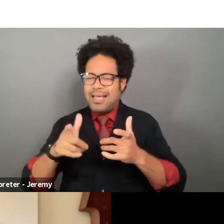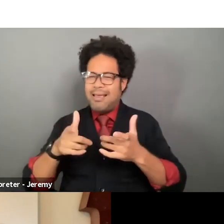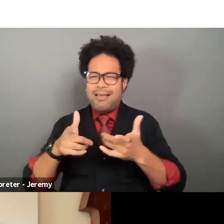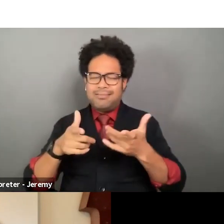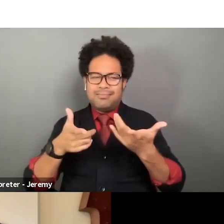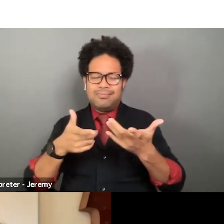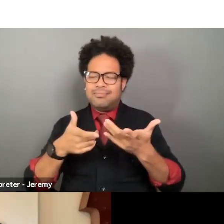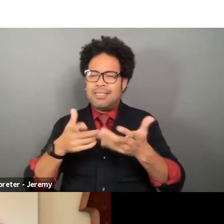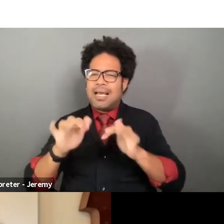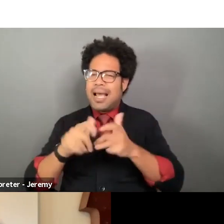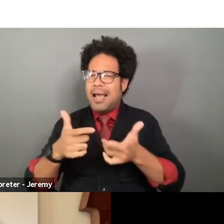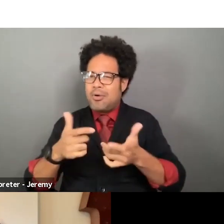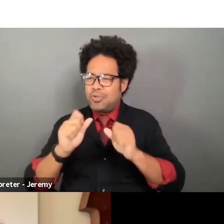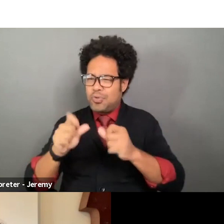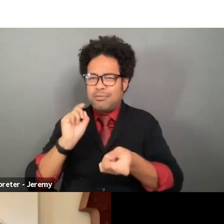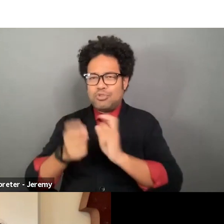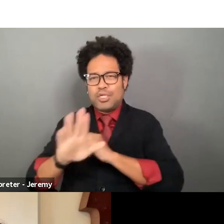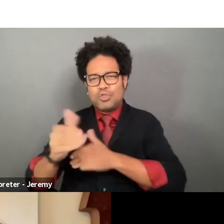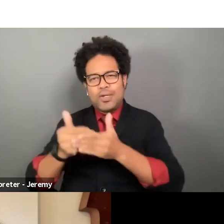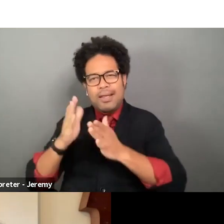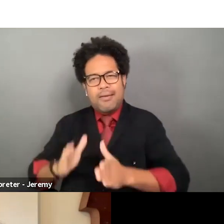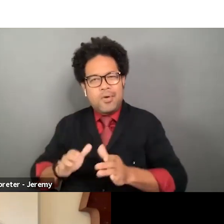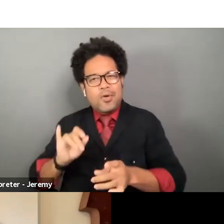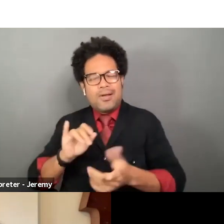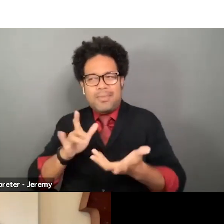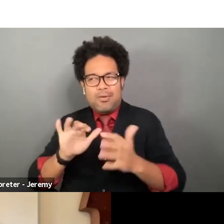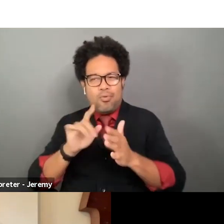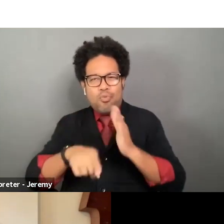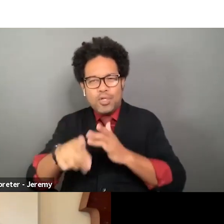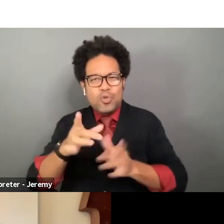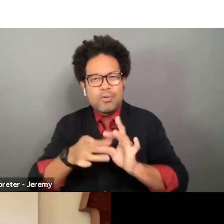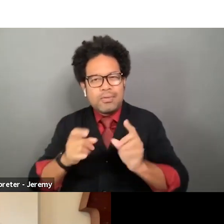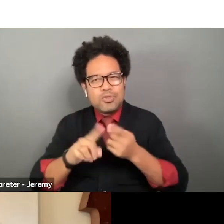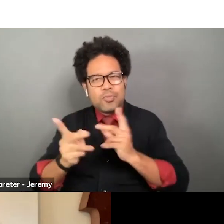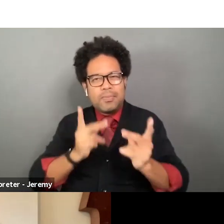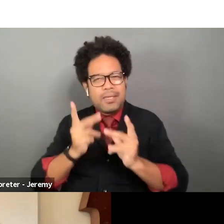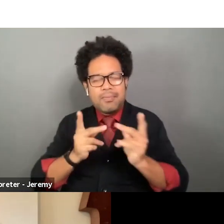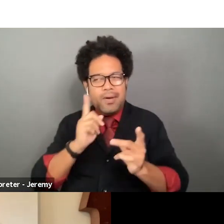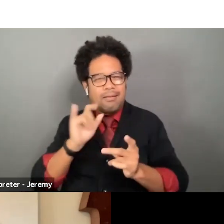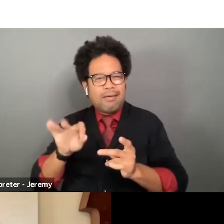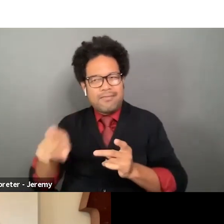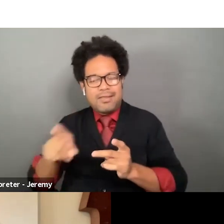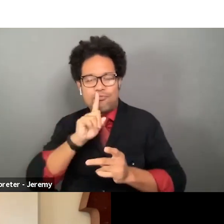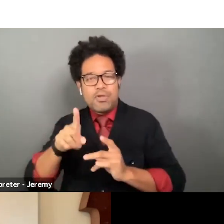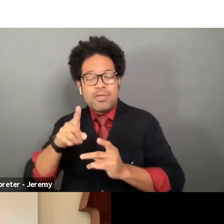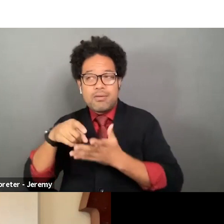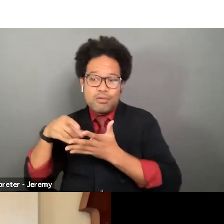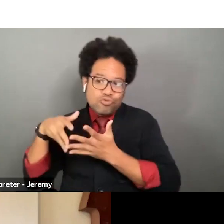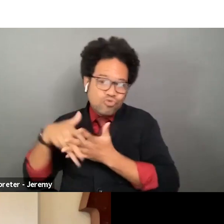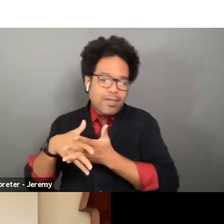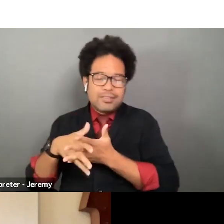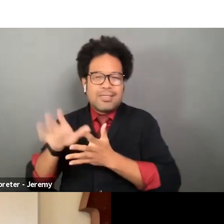neighbor? You know, what is the thing that you say to people who are, I think, just deeply entrenched in this kind